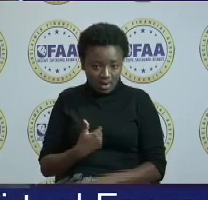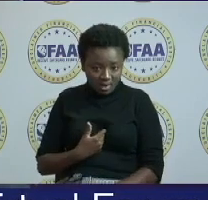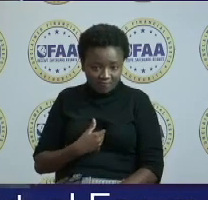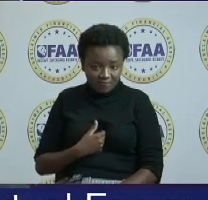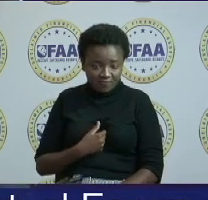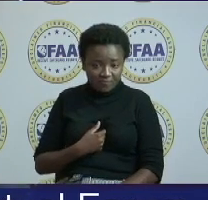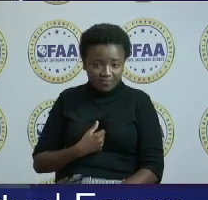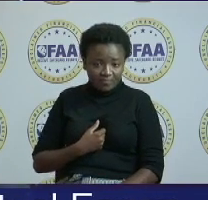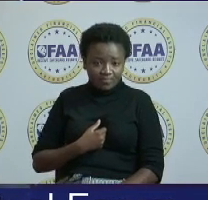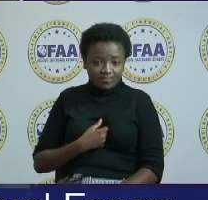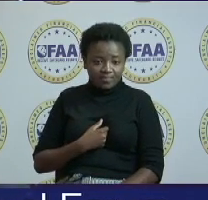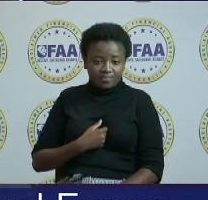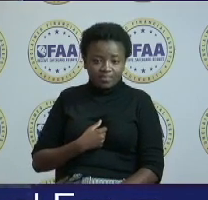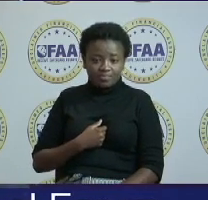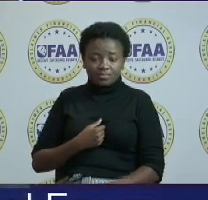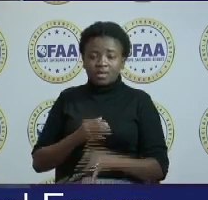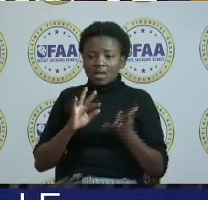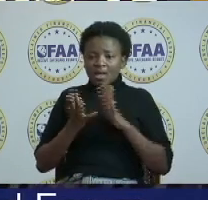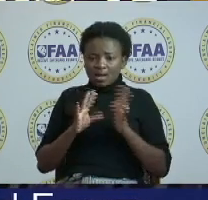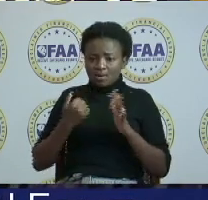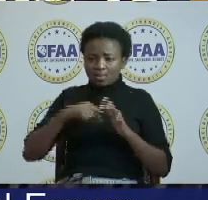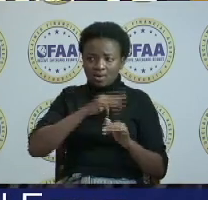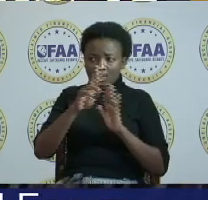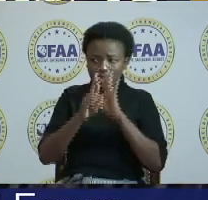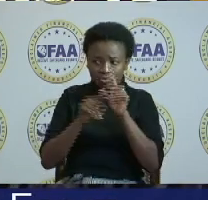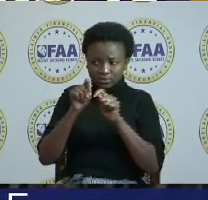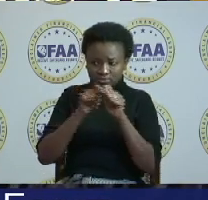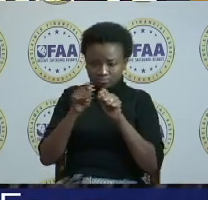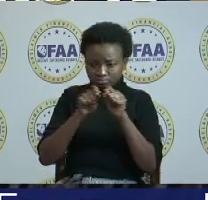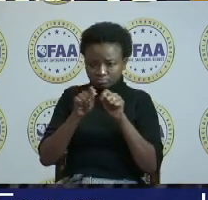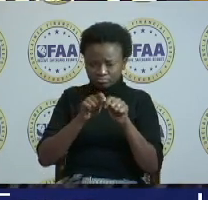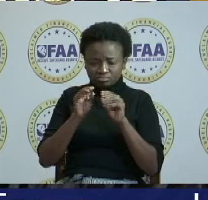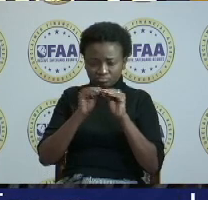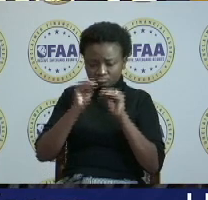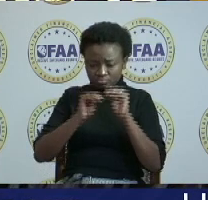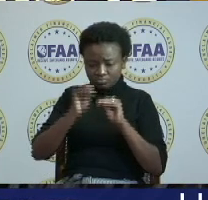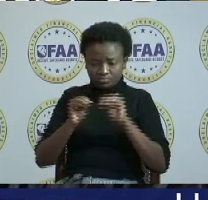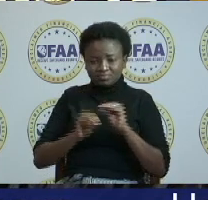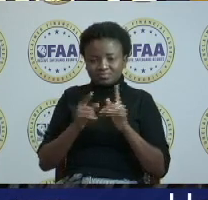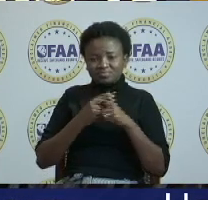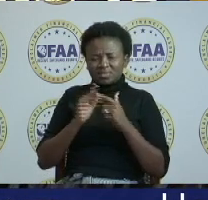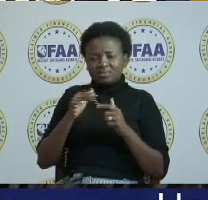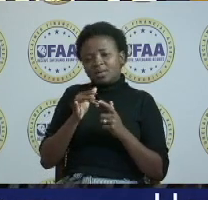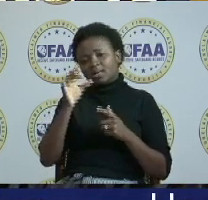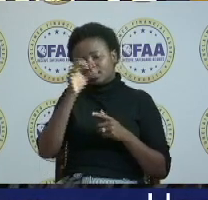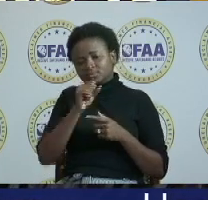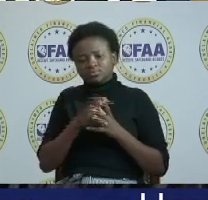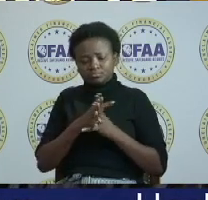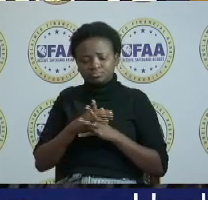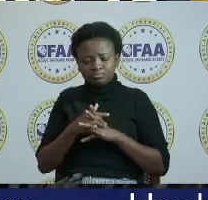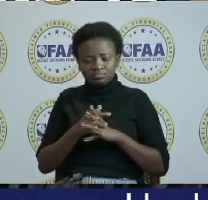the way our regulations are currently crafted, they assume a linear mode of